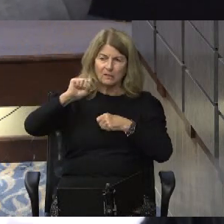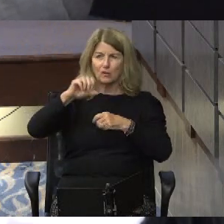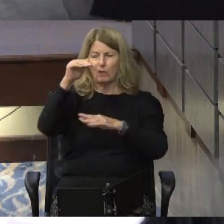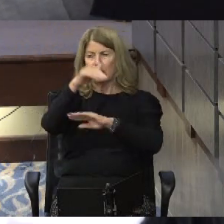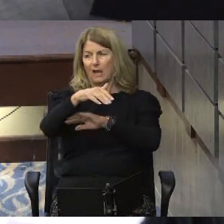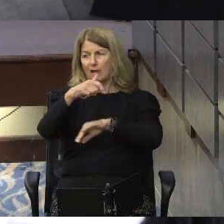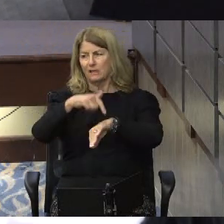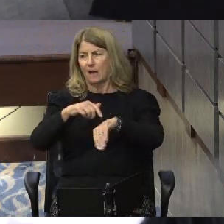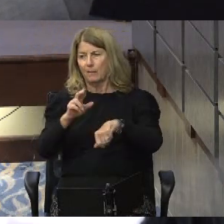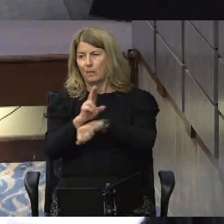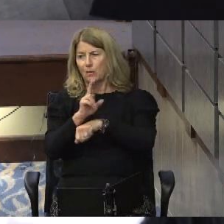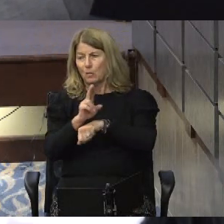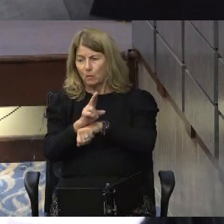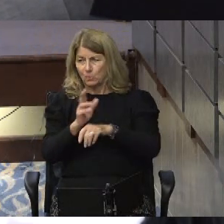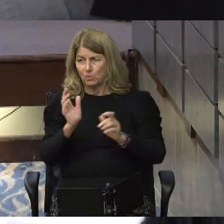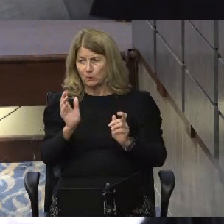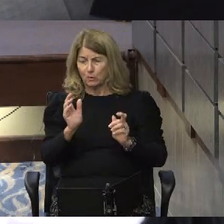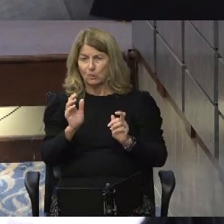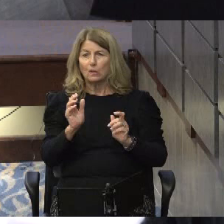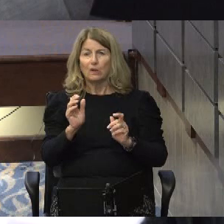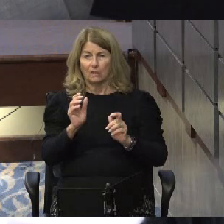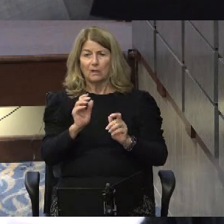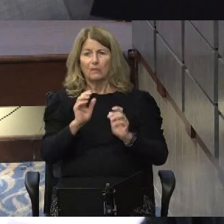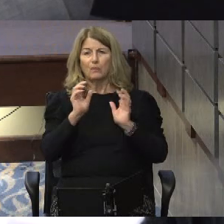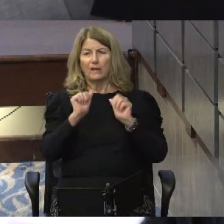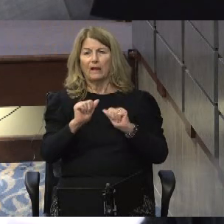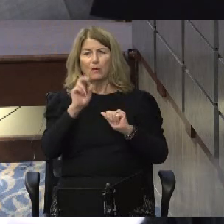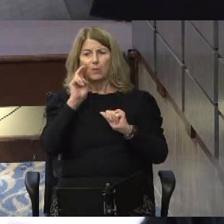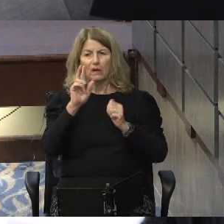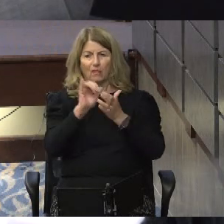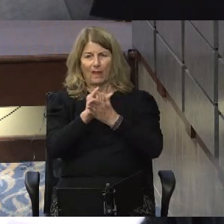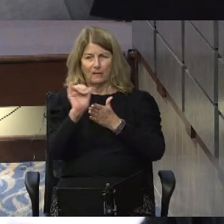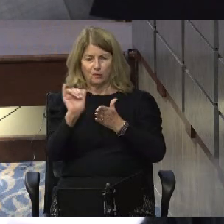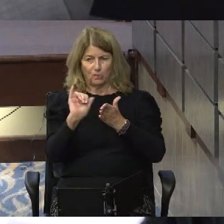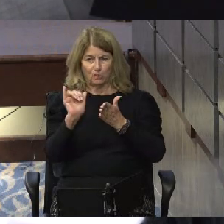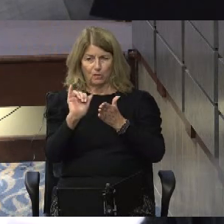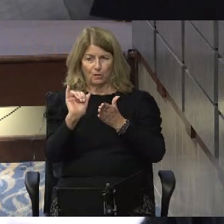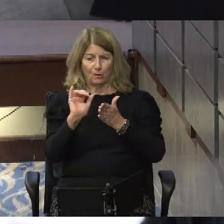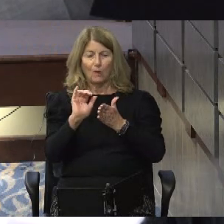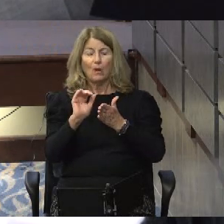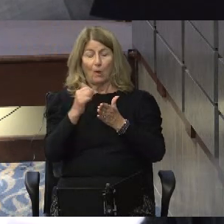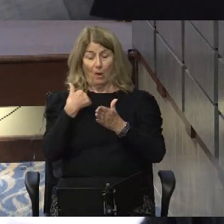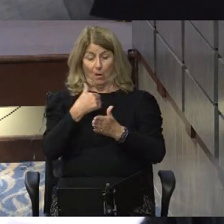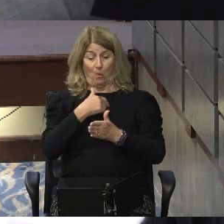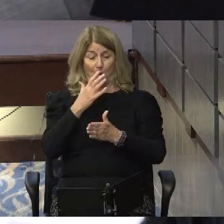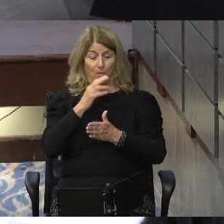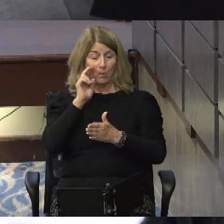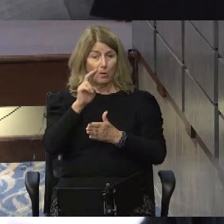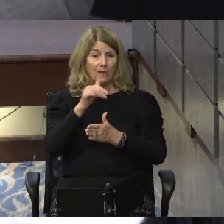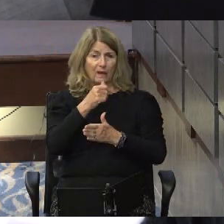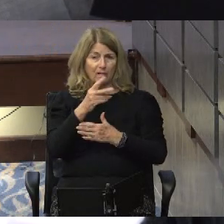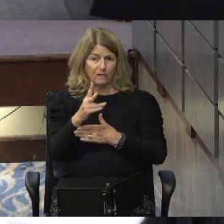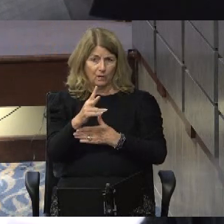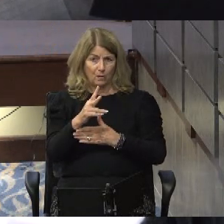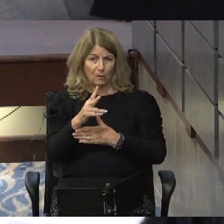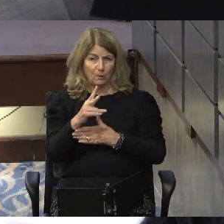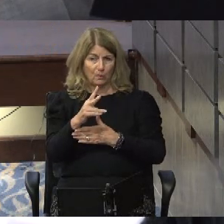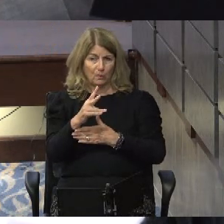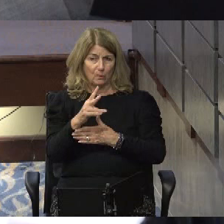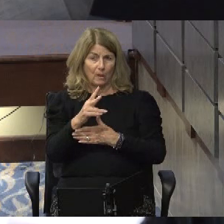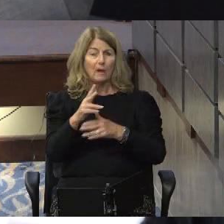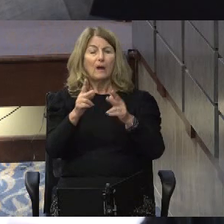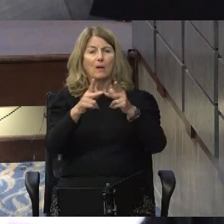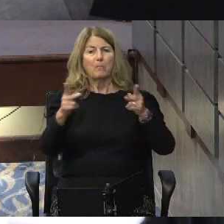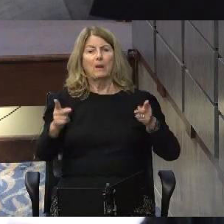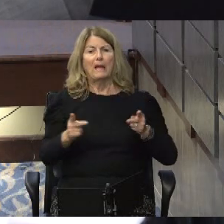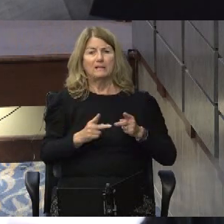talking about earlier. So we can definitely look at that. But we'll look at a couple of the sites up in the Metroplex